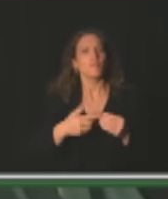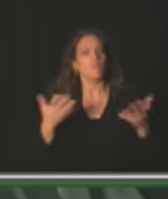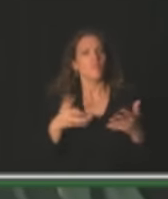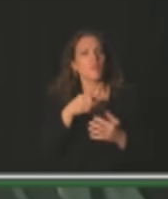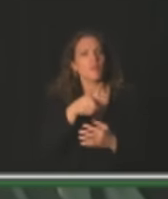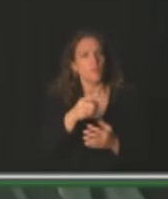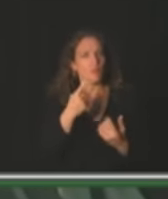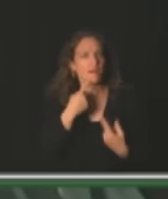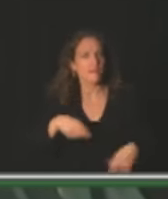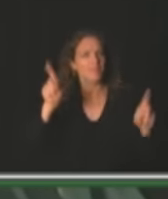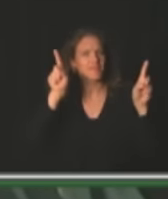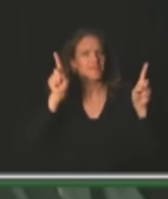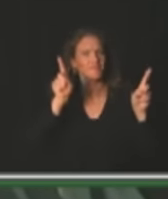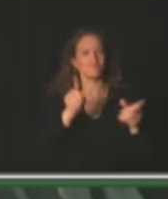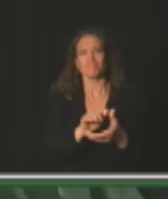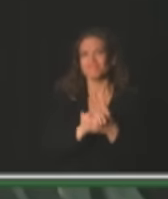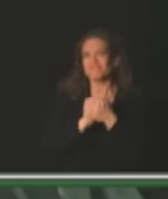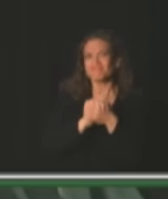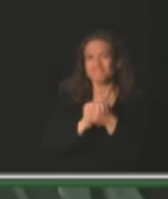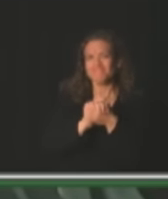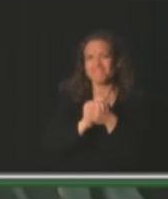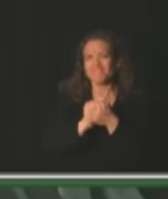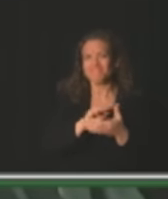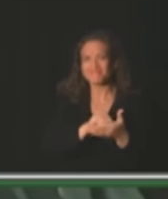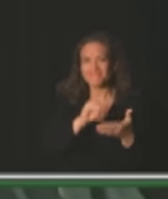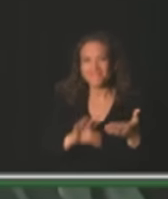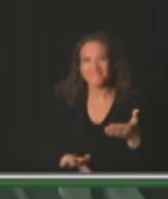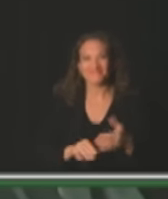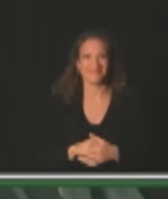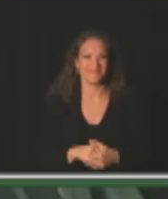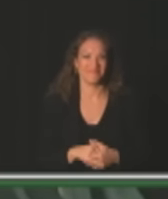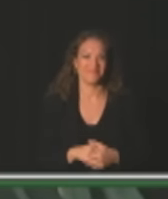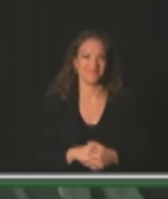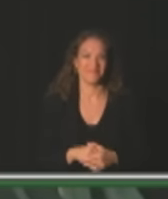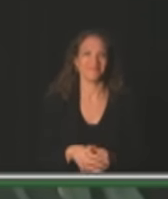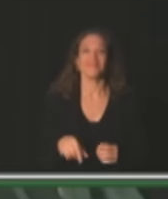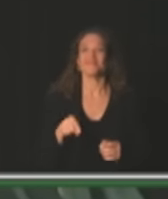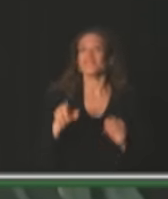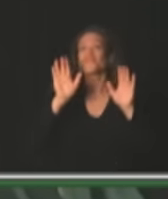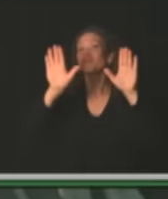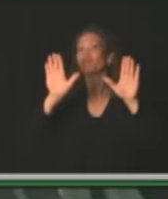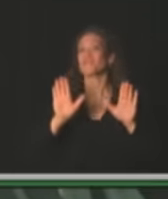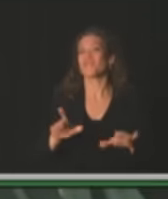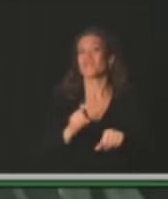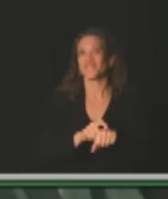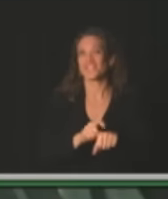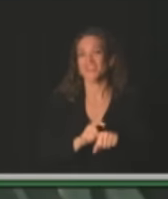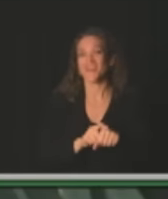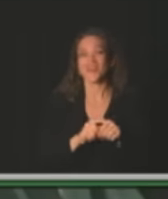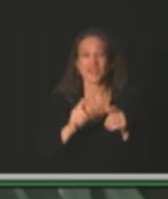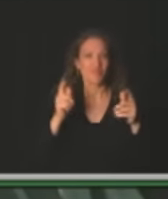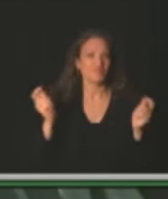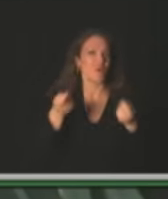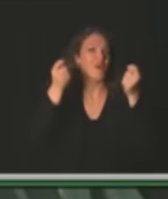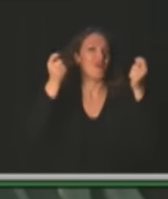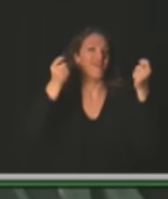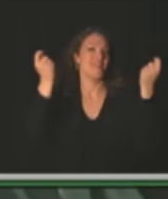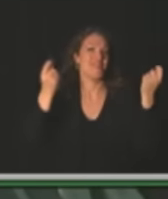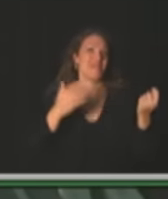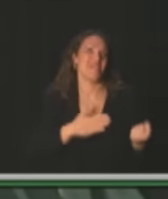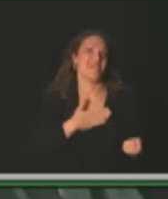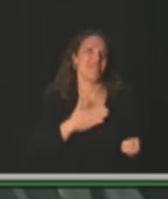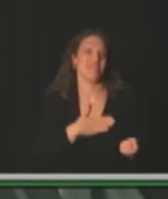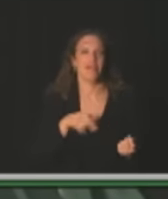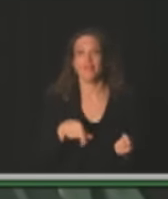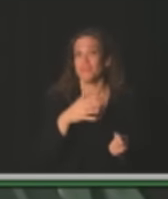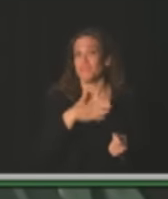accomplished. Congratulations, students. This is a wonderful time. It's a joyous time. This is the best day I have